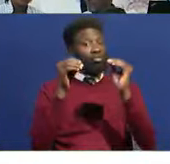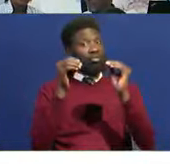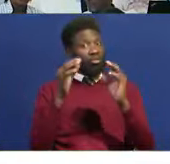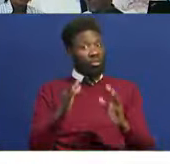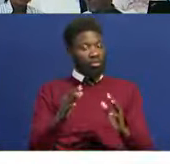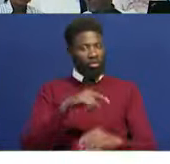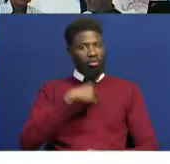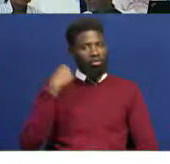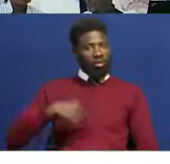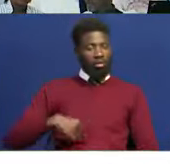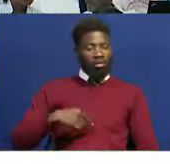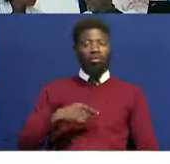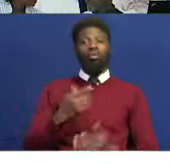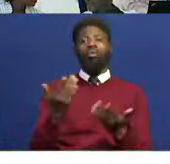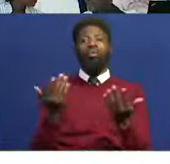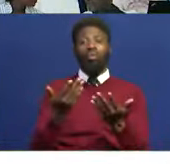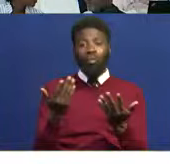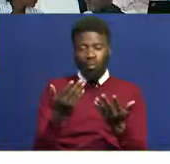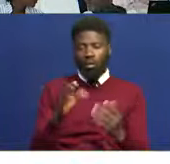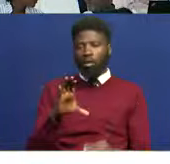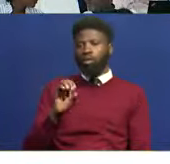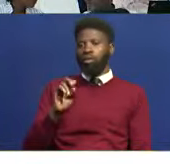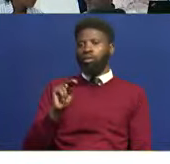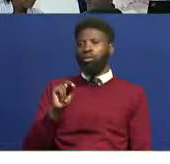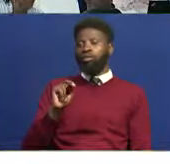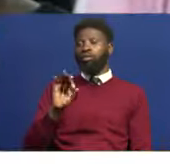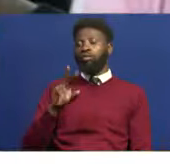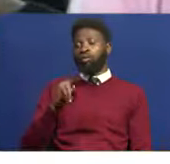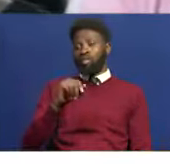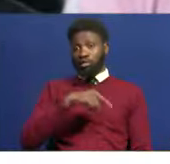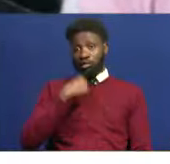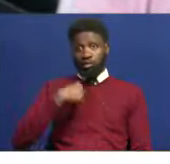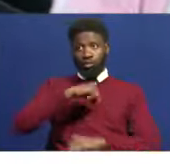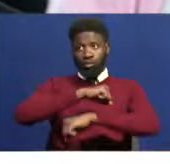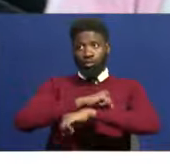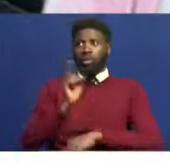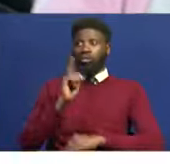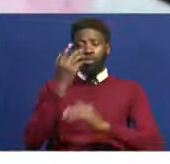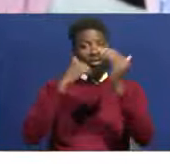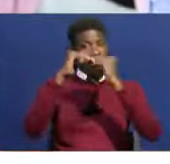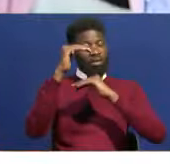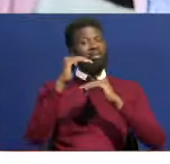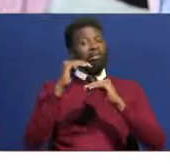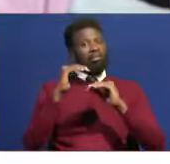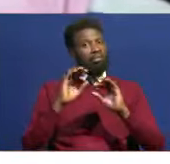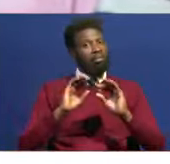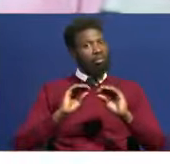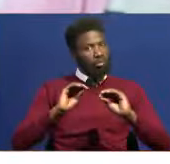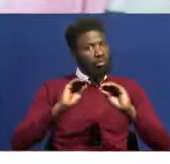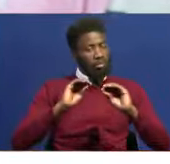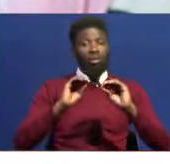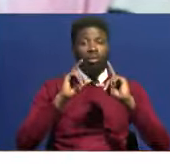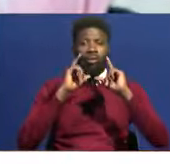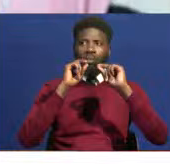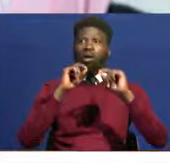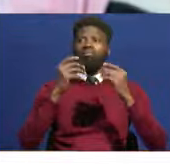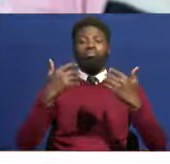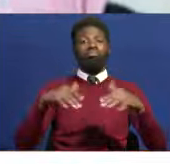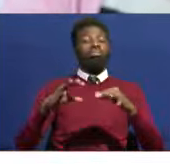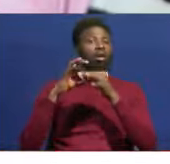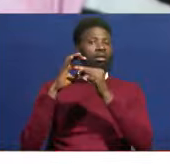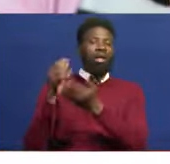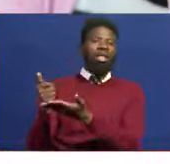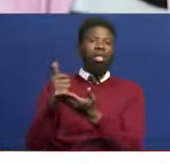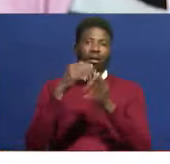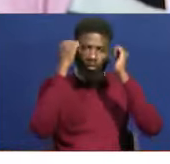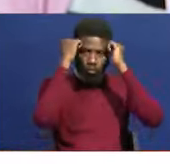Confucius Institute at the University of Nairobi, who emphasized the educational benefits and cultural value this event brings to students